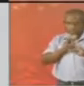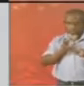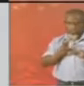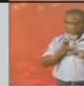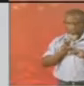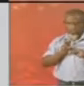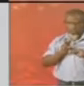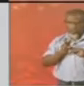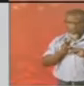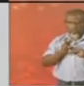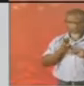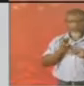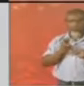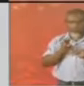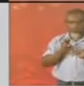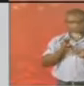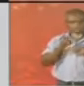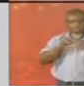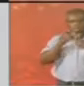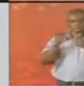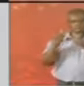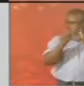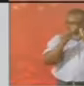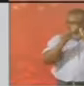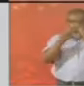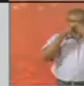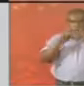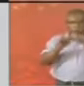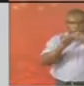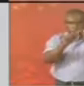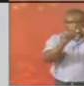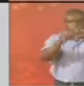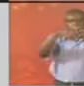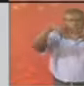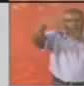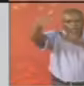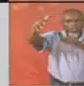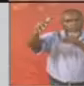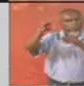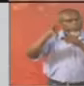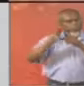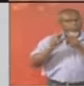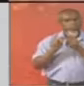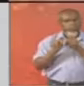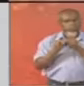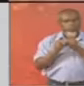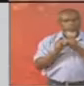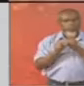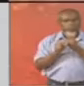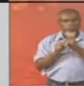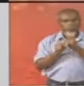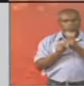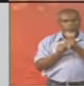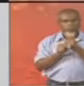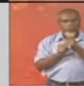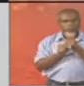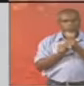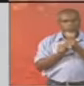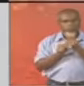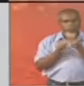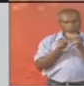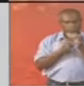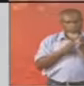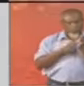at all coming outside of that space to encroach on others. Stepping outside to take a break, like how, before when people wanted to smoke, they would